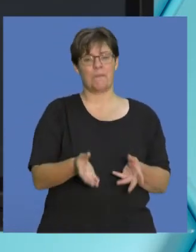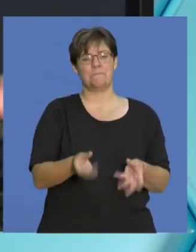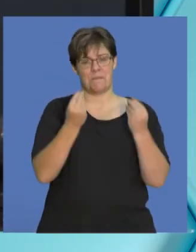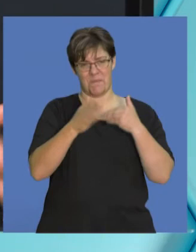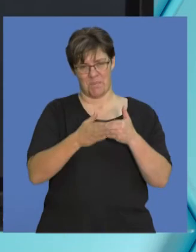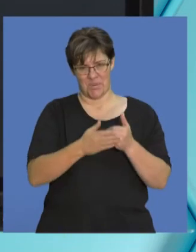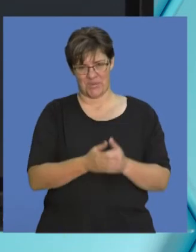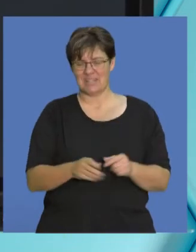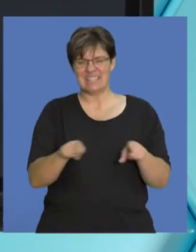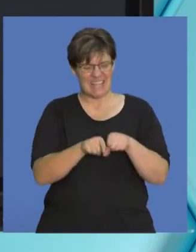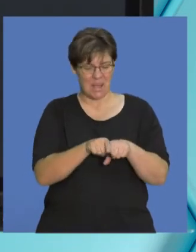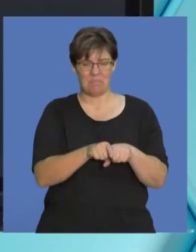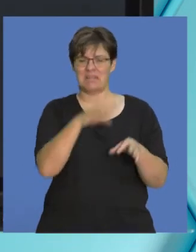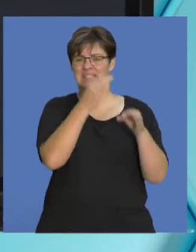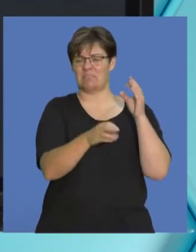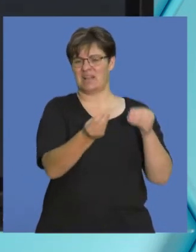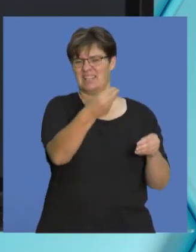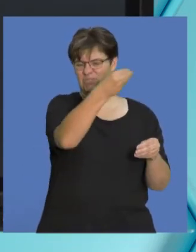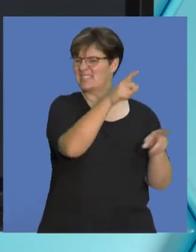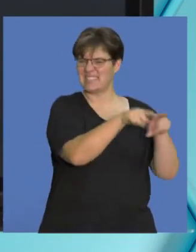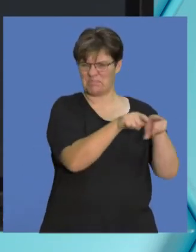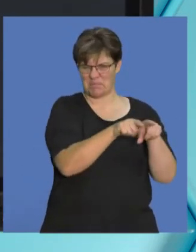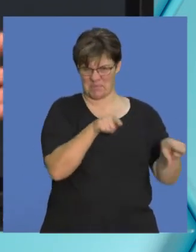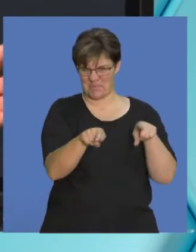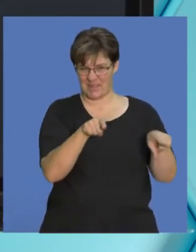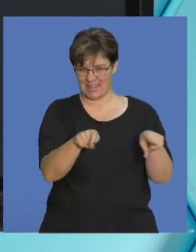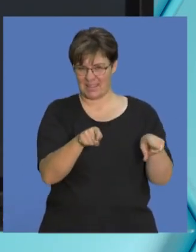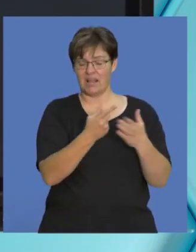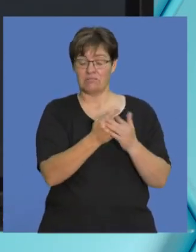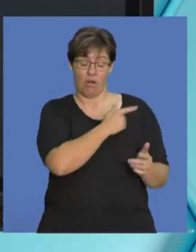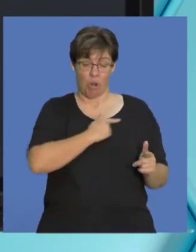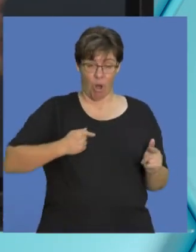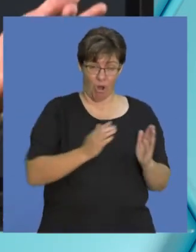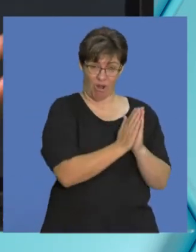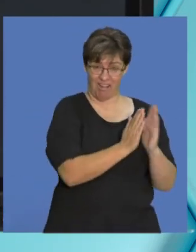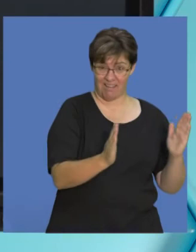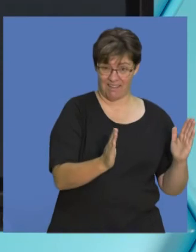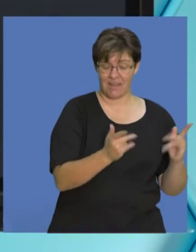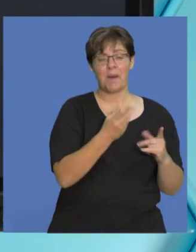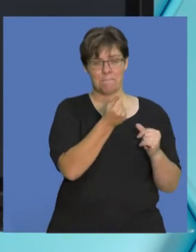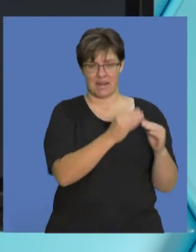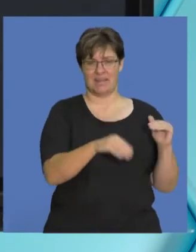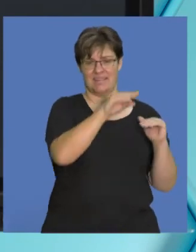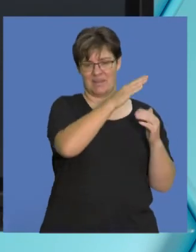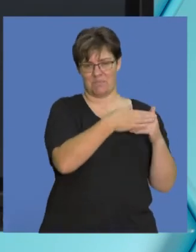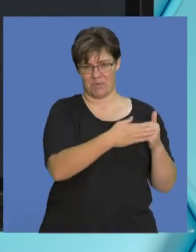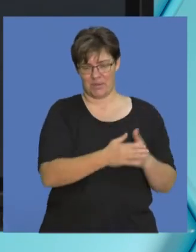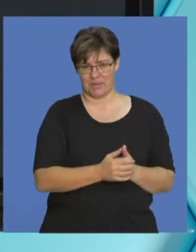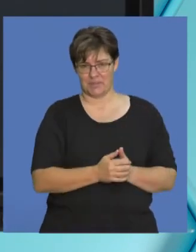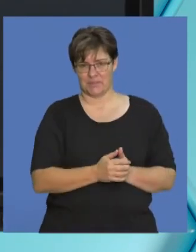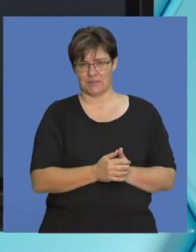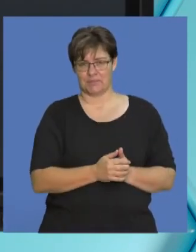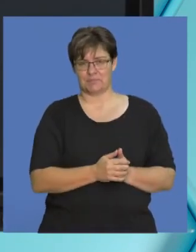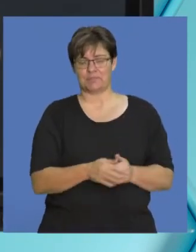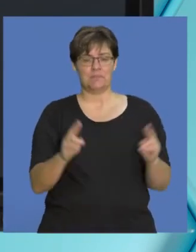get. Even with simple interest, it's really the same thing. The longer your investment is, the more money you are going to get. But